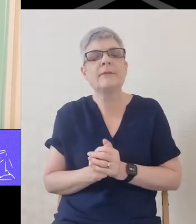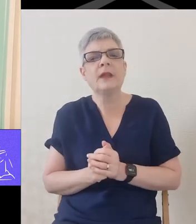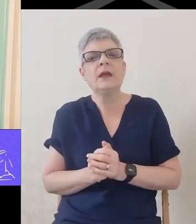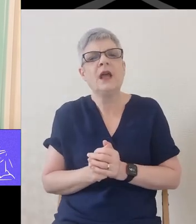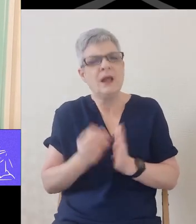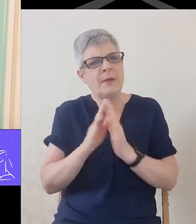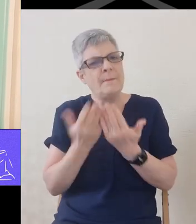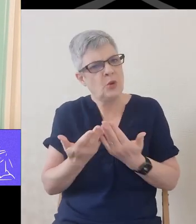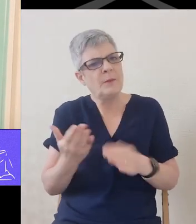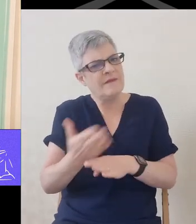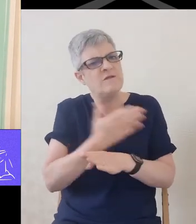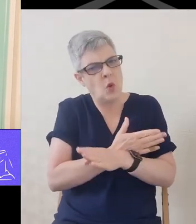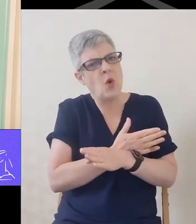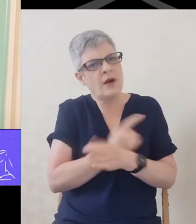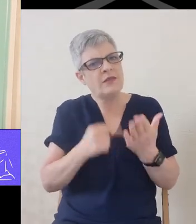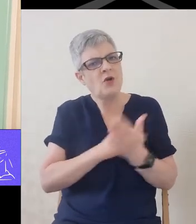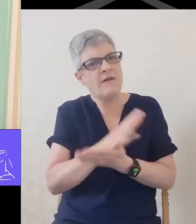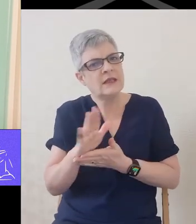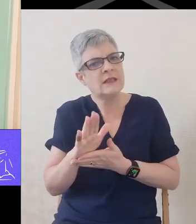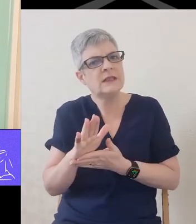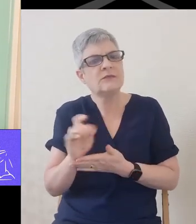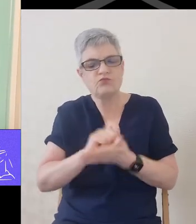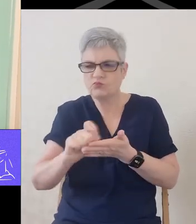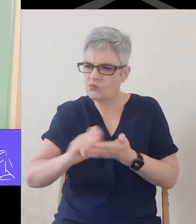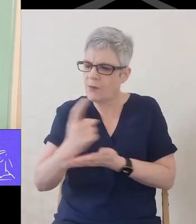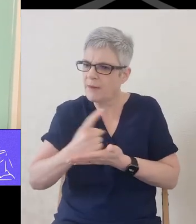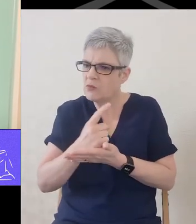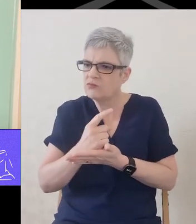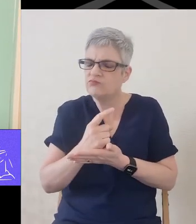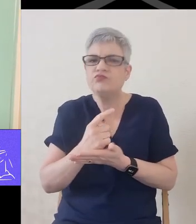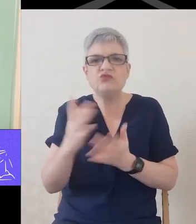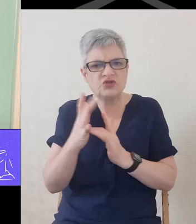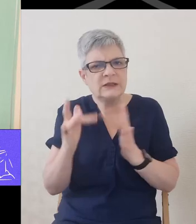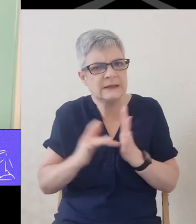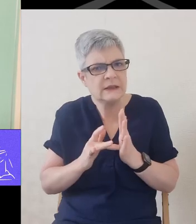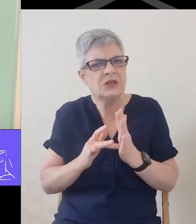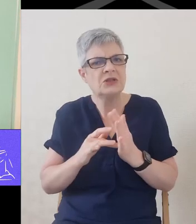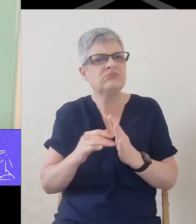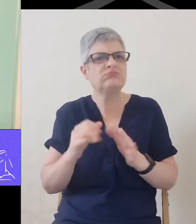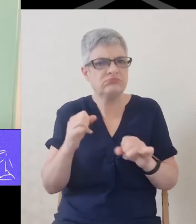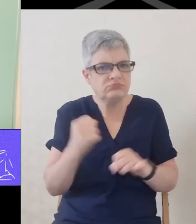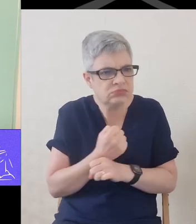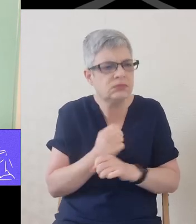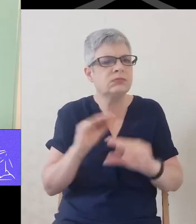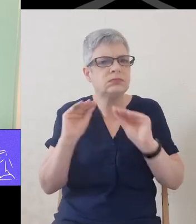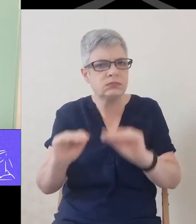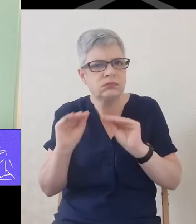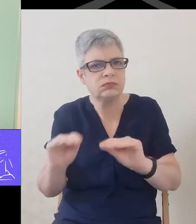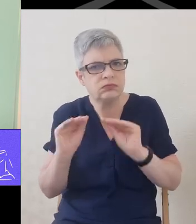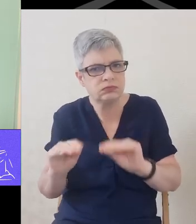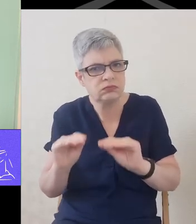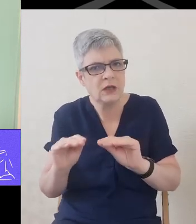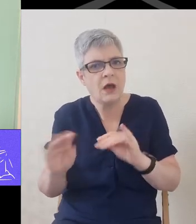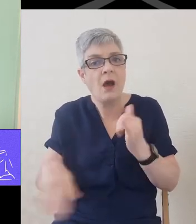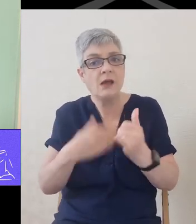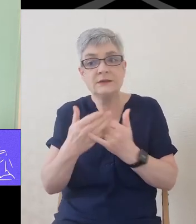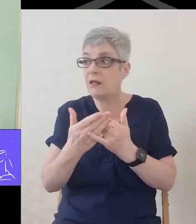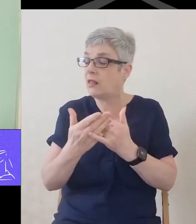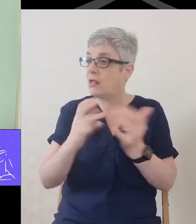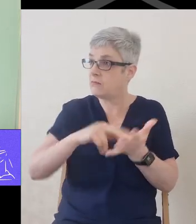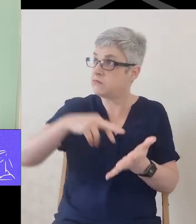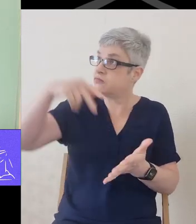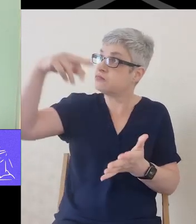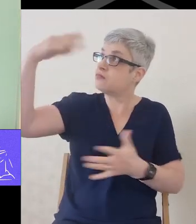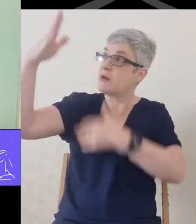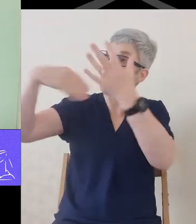book, Theophilus, I wrote about all that Jesus began to do and began to teach until the day he was taken